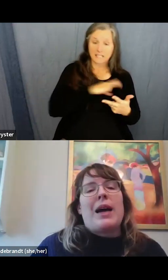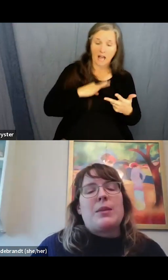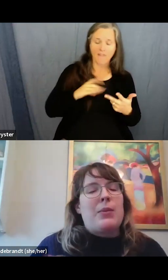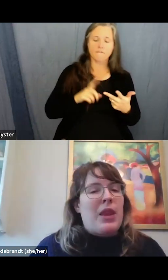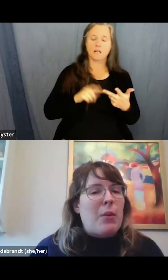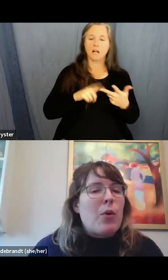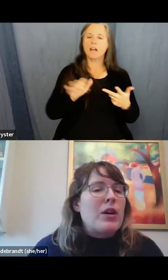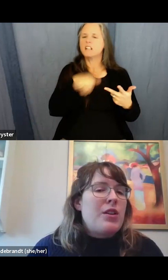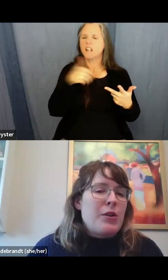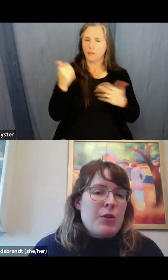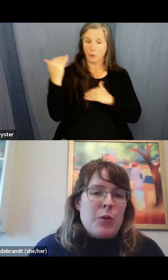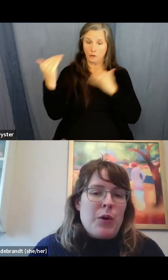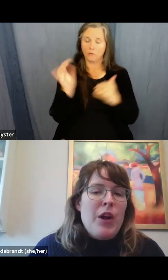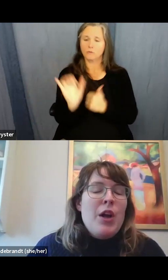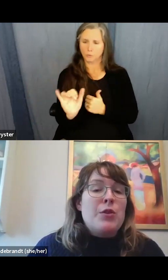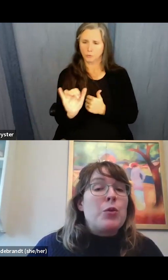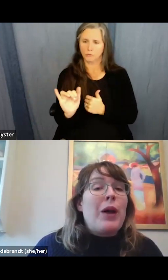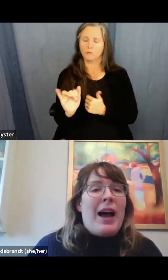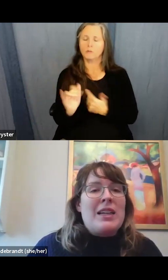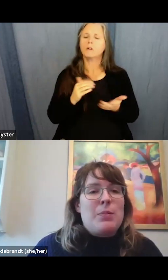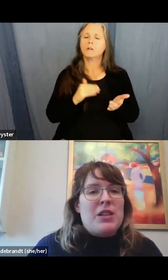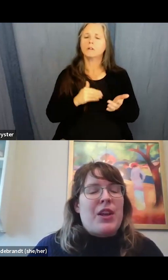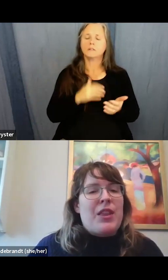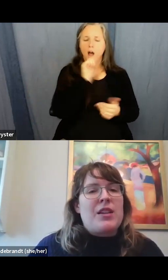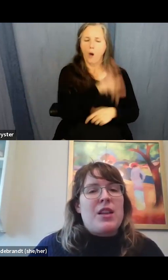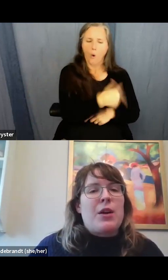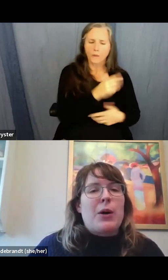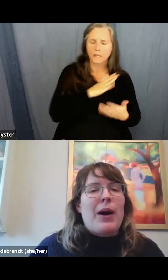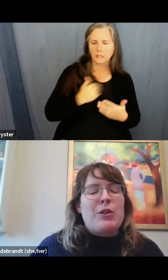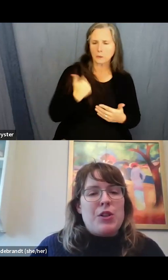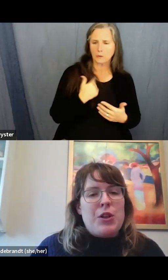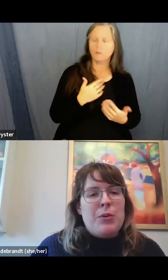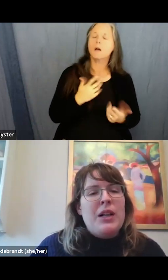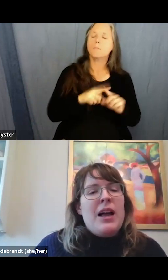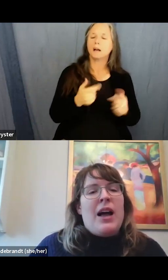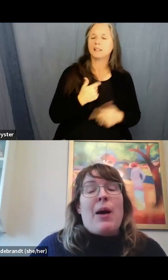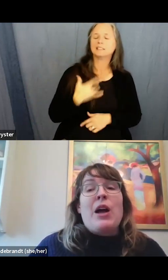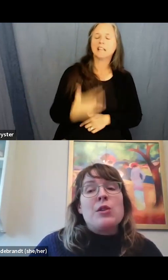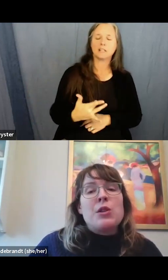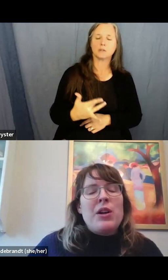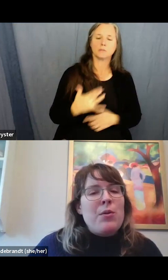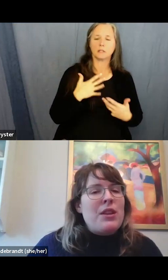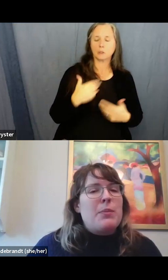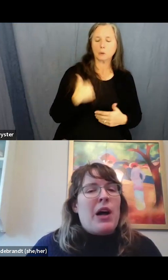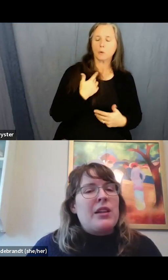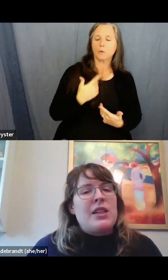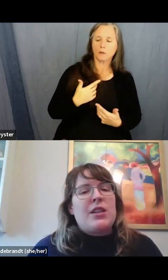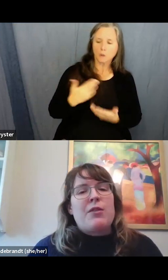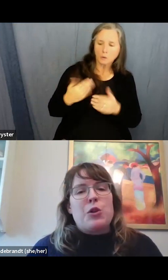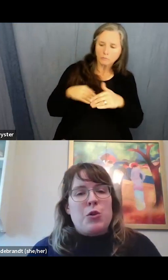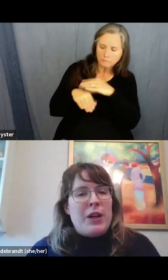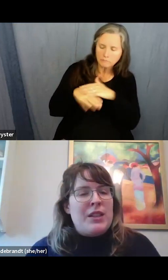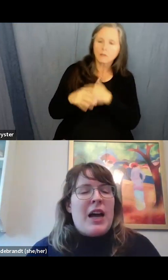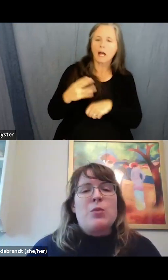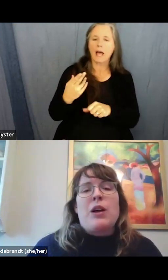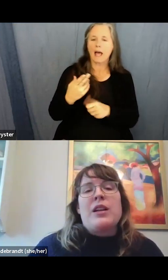sexual harassment, when they report it to their school, the school has specific things that they're required to do. I also want to note that these policies